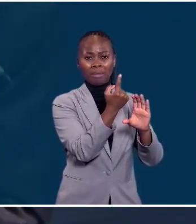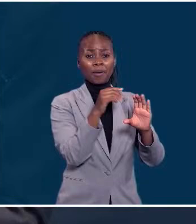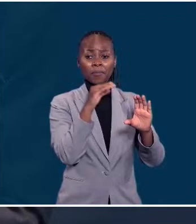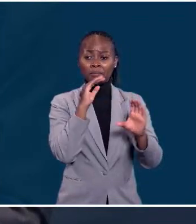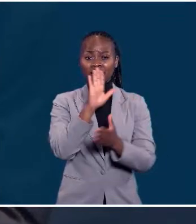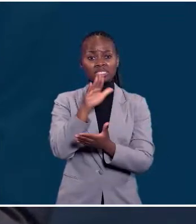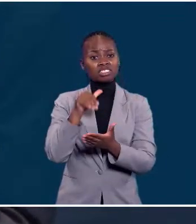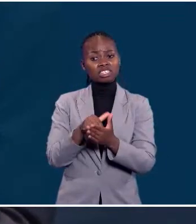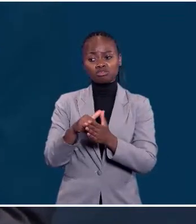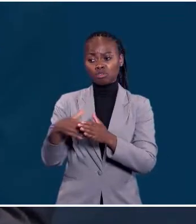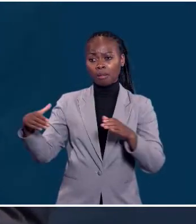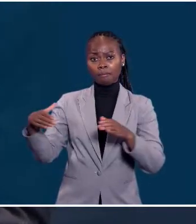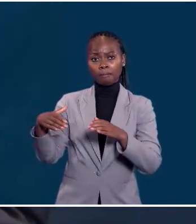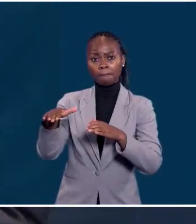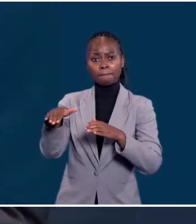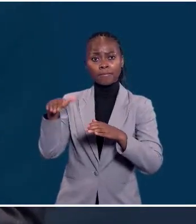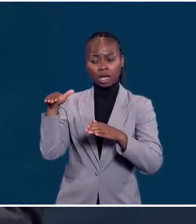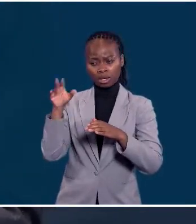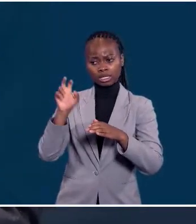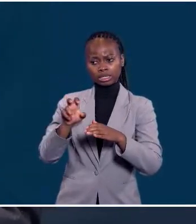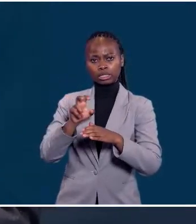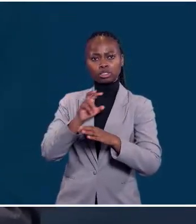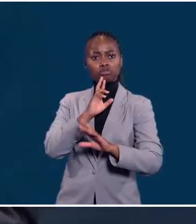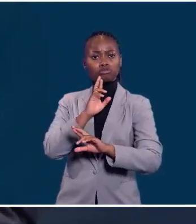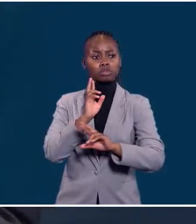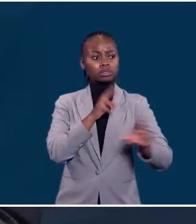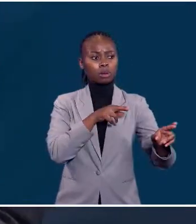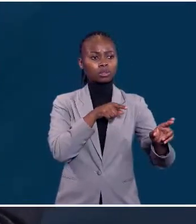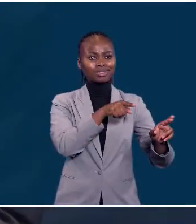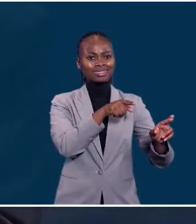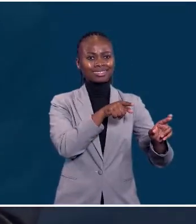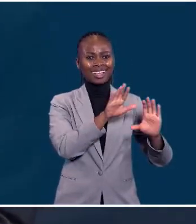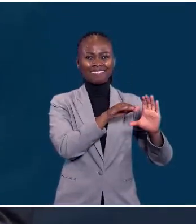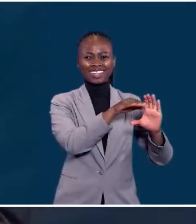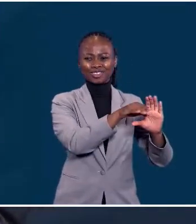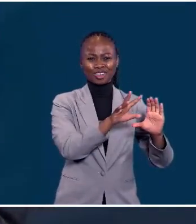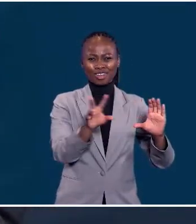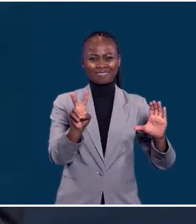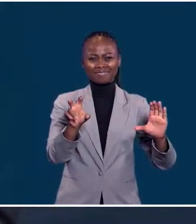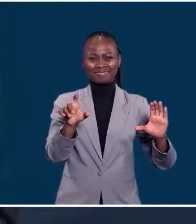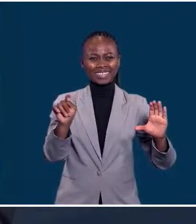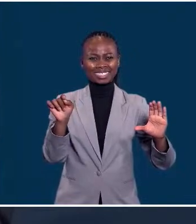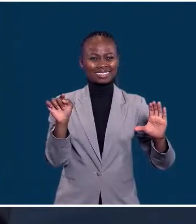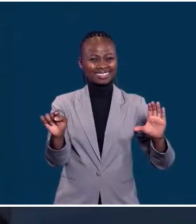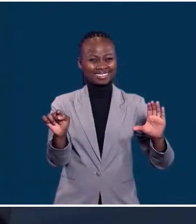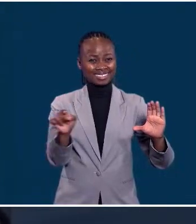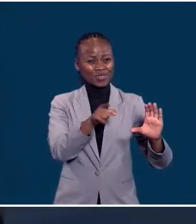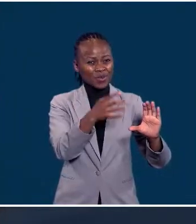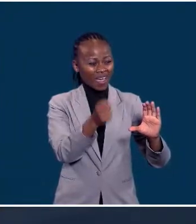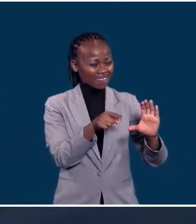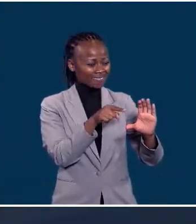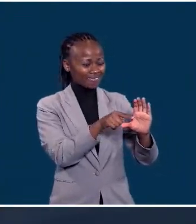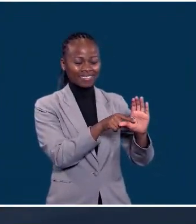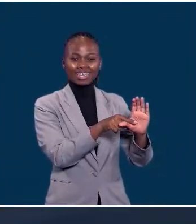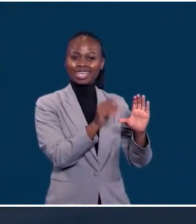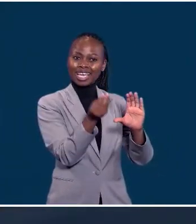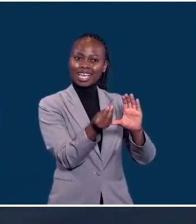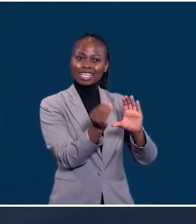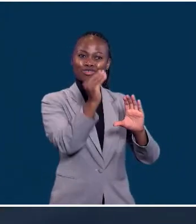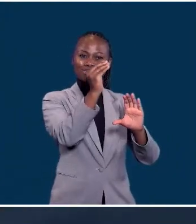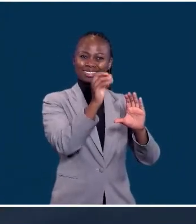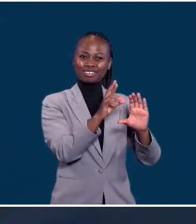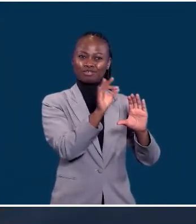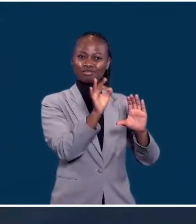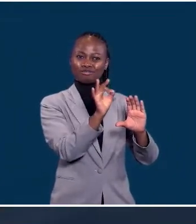central bank should be to respond to higher inflation. And the tool you have is the interest rates, and that means you must